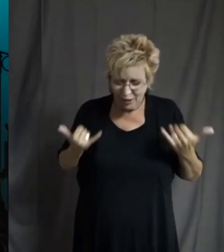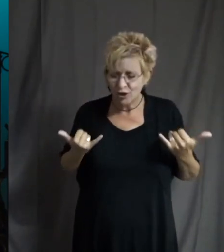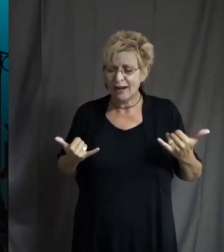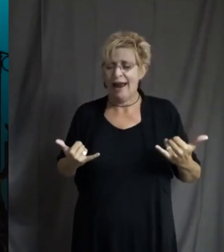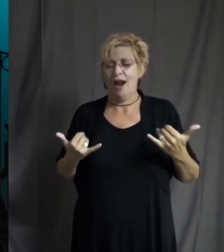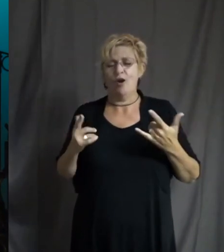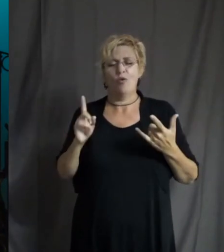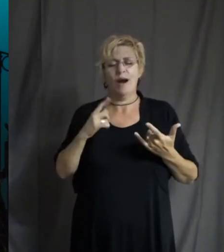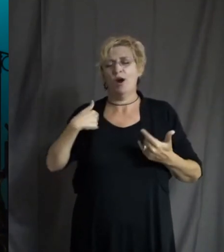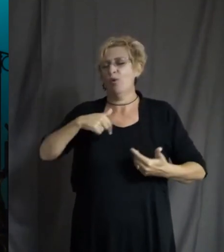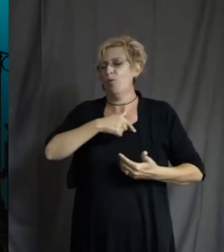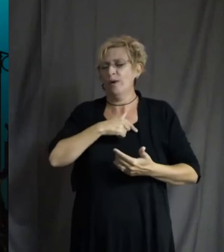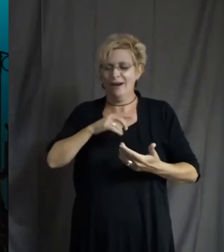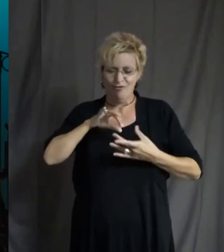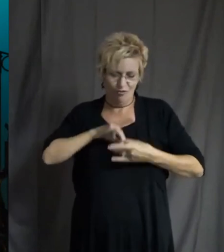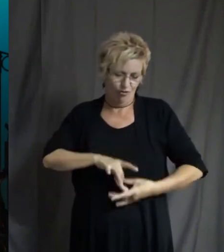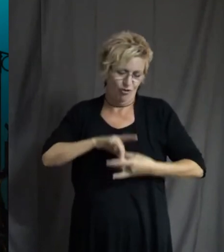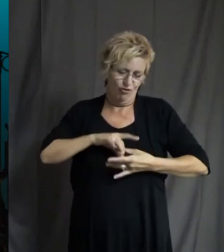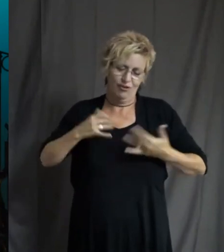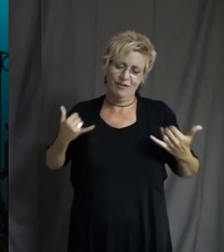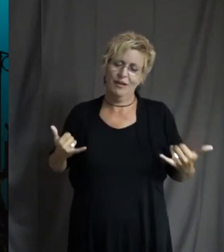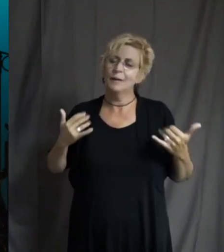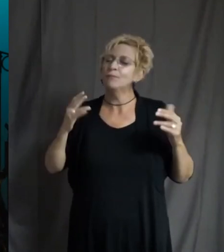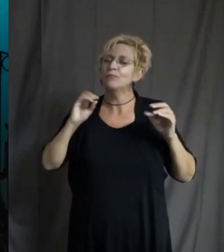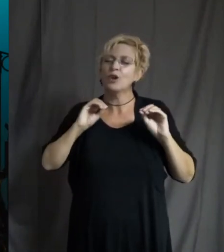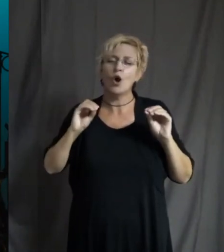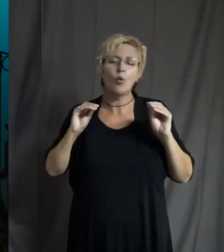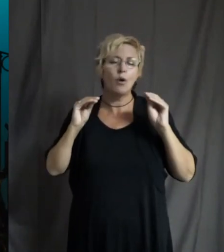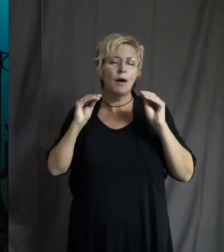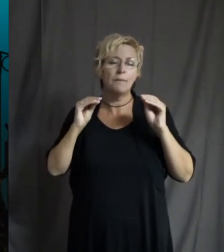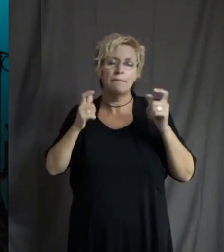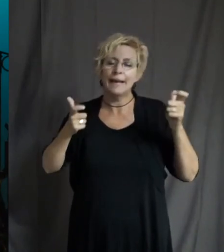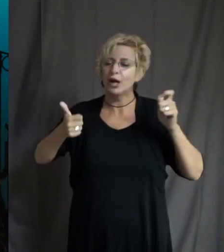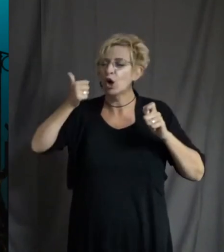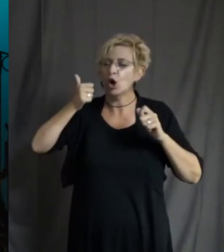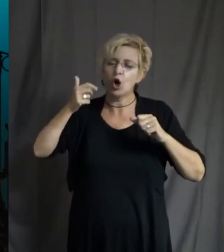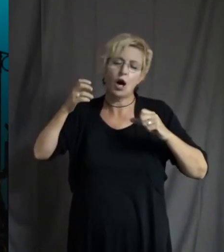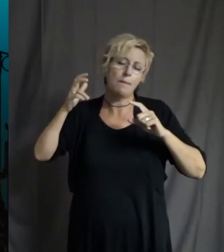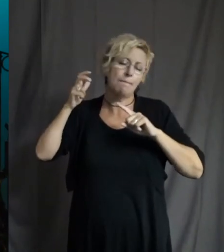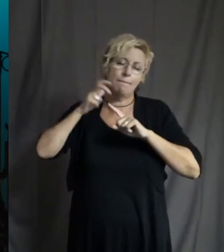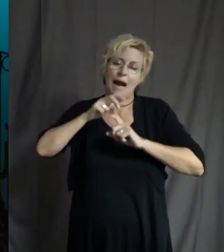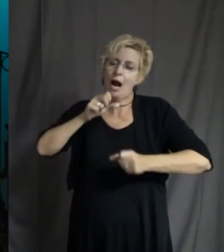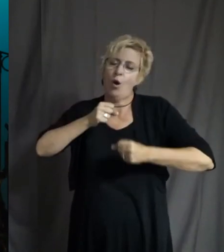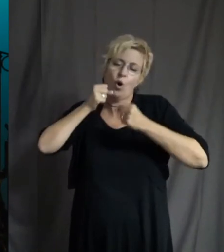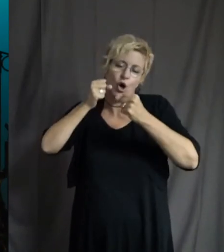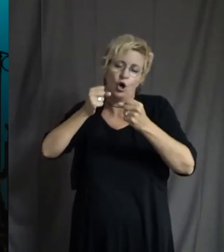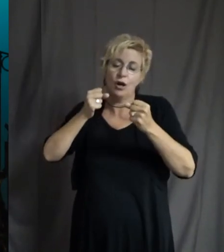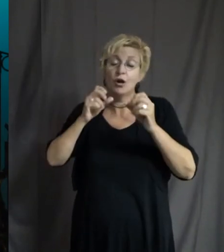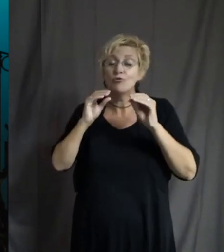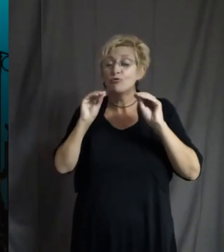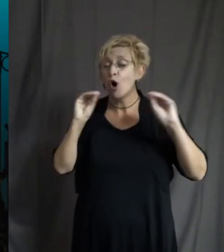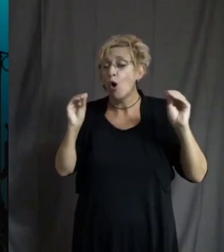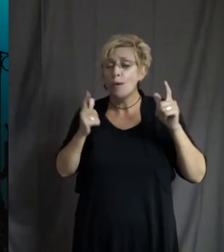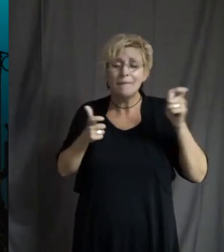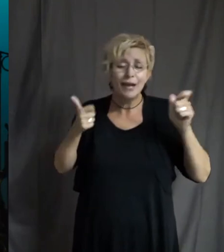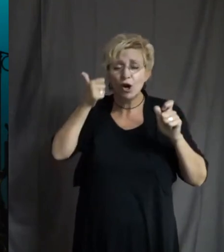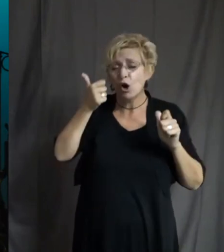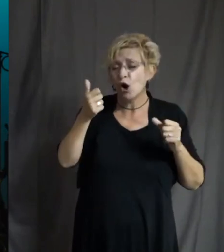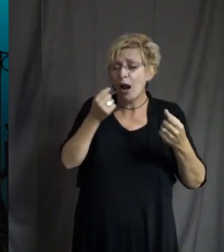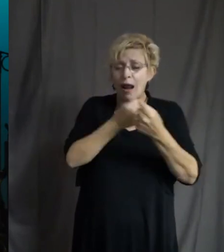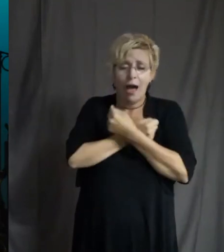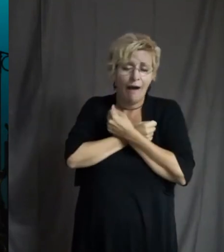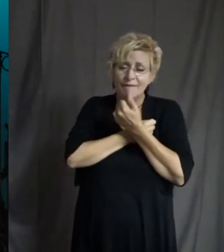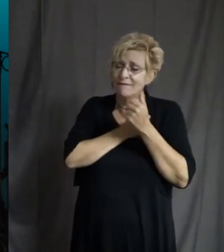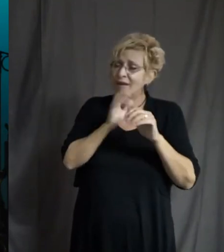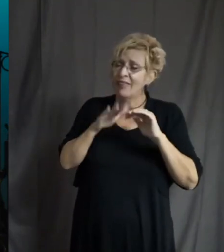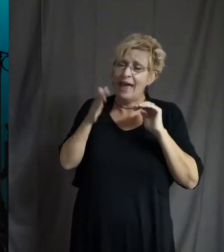divine good right where I am, right as I am. It is right where each of us is. There is no greater power. There is no